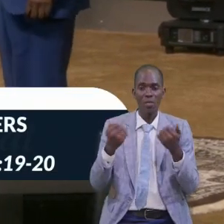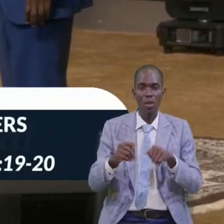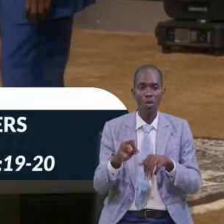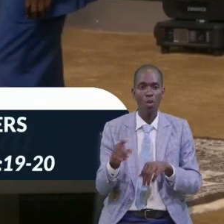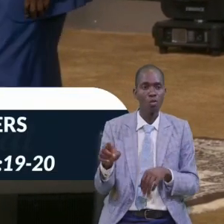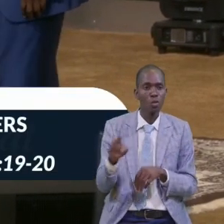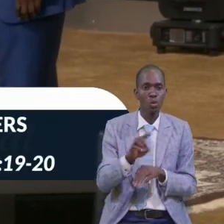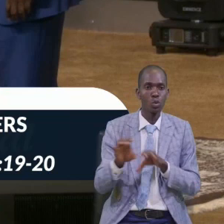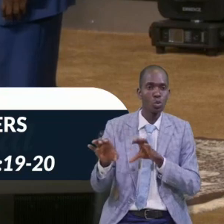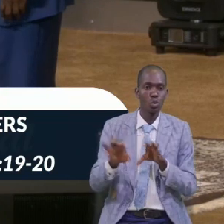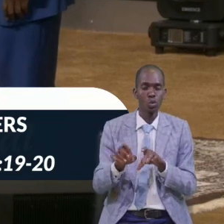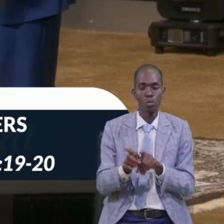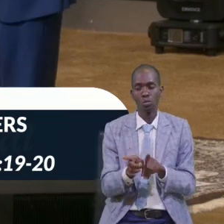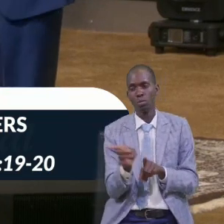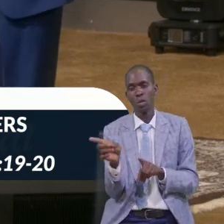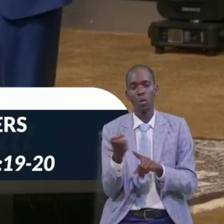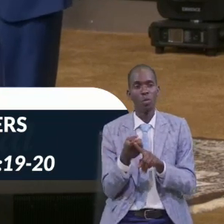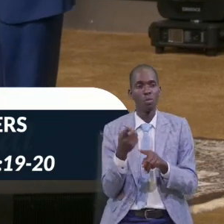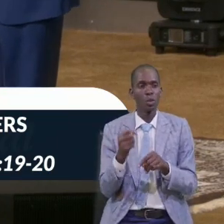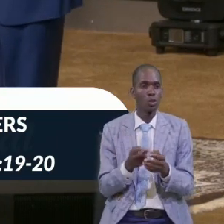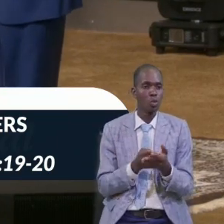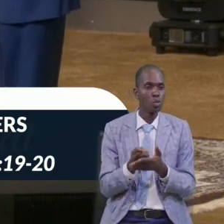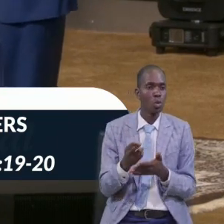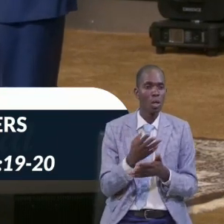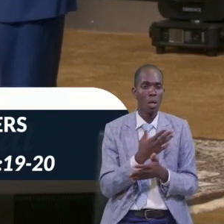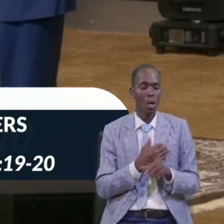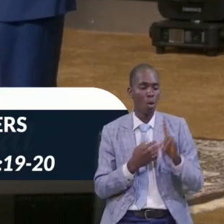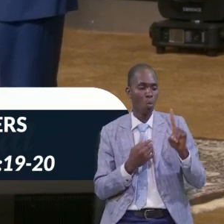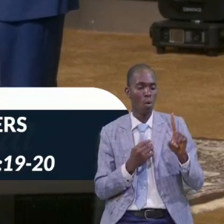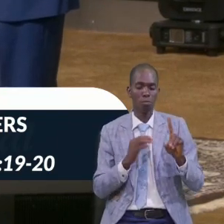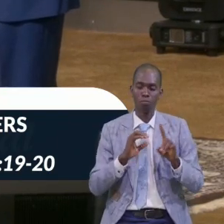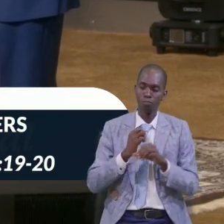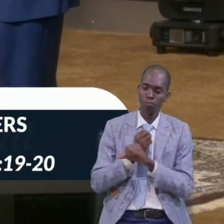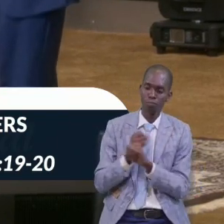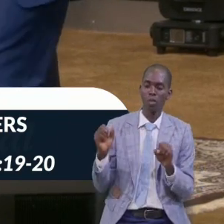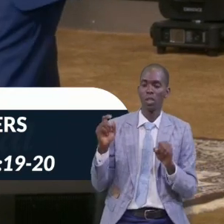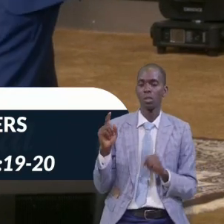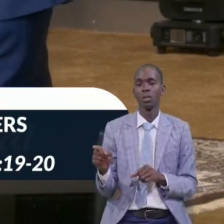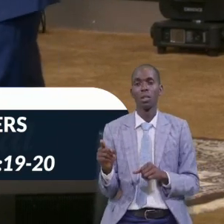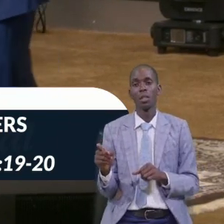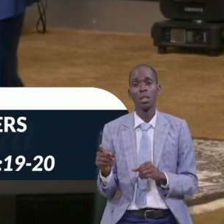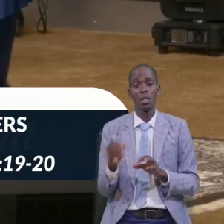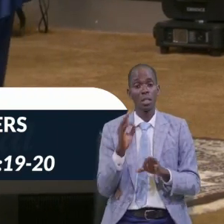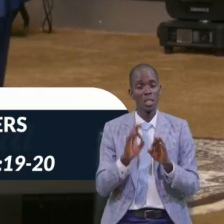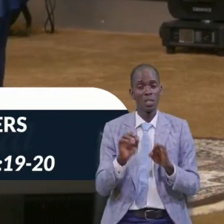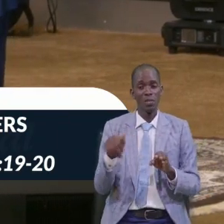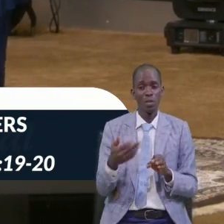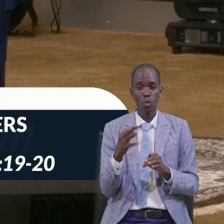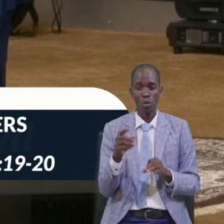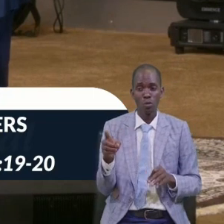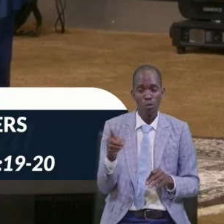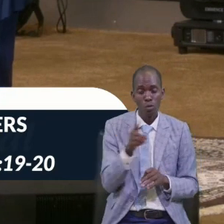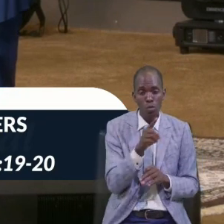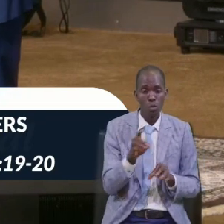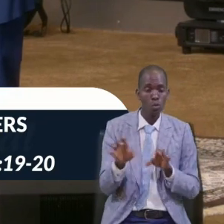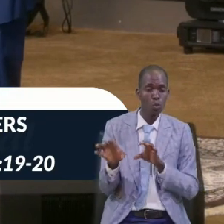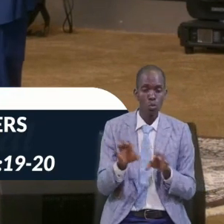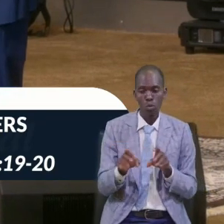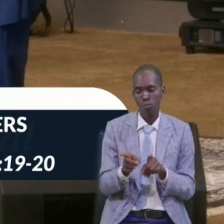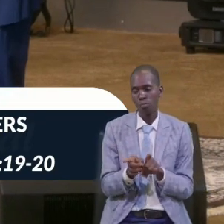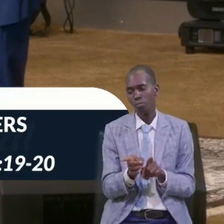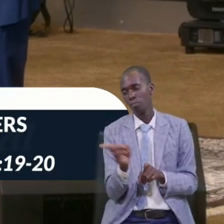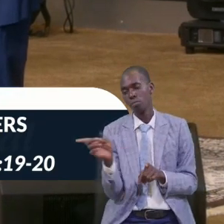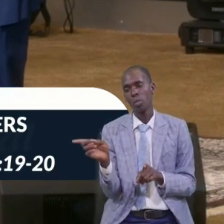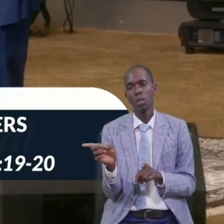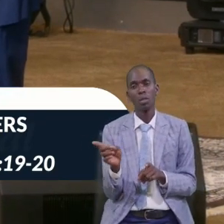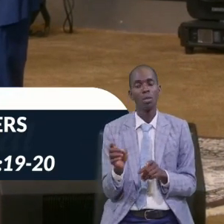err from the truth, and one convert him, if any of you do err, do